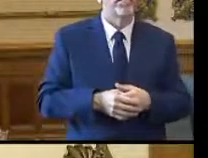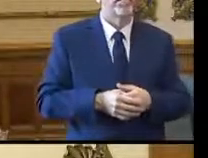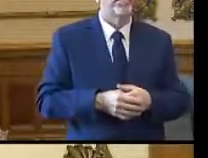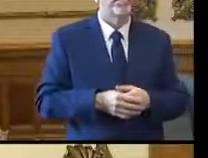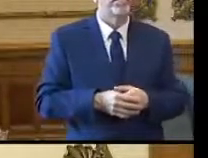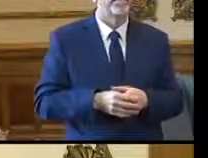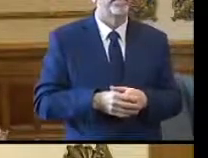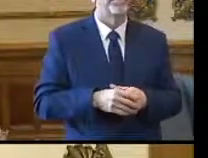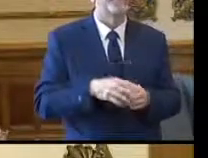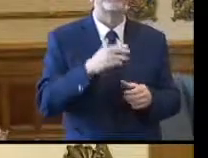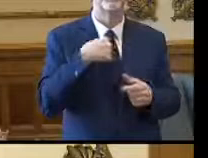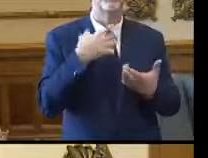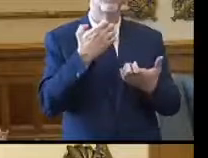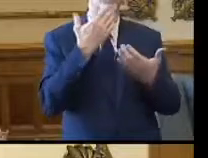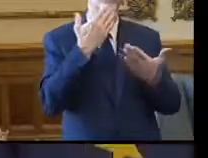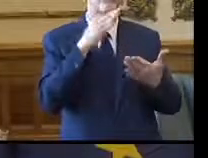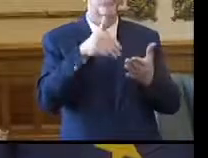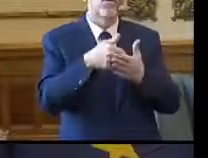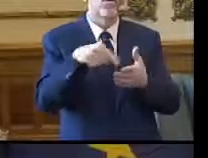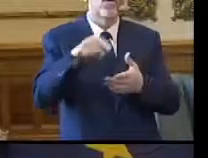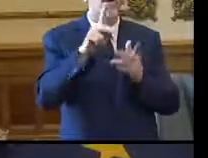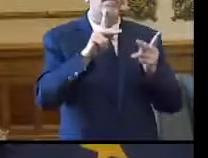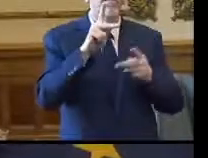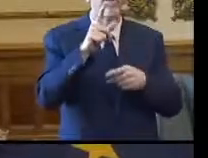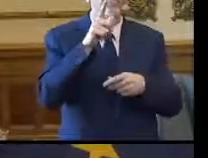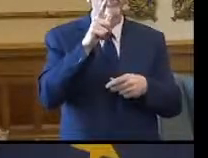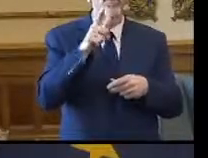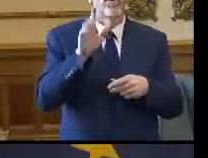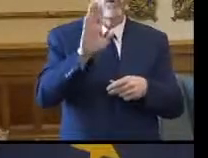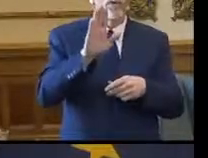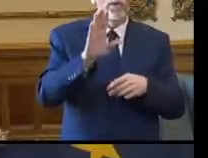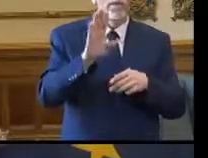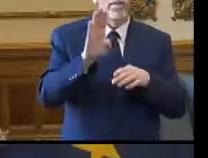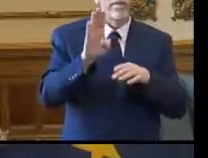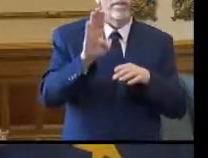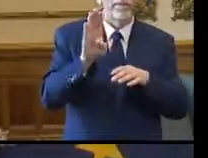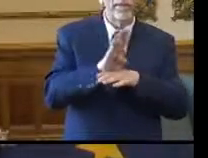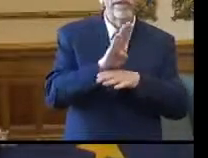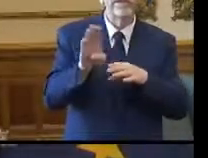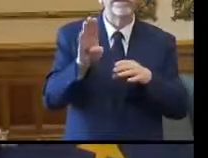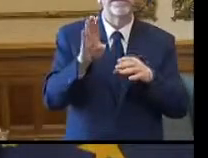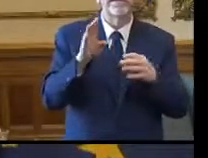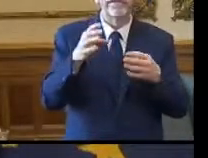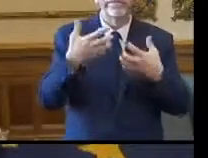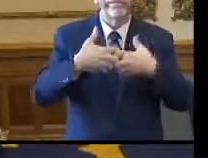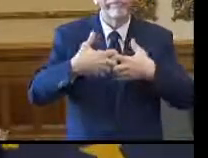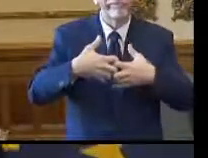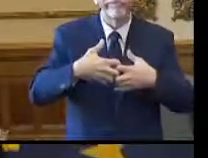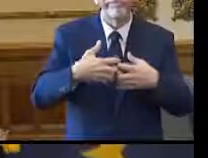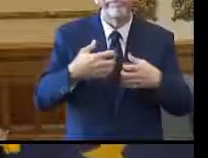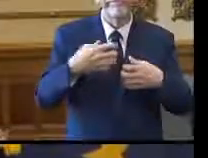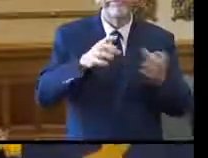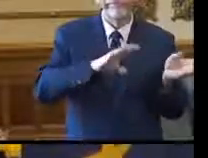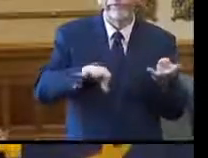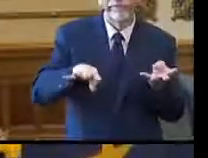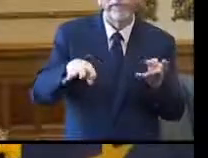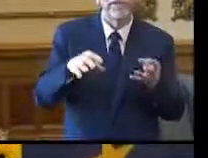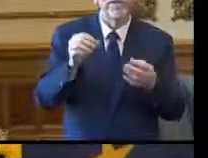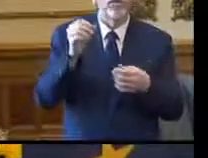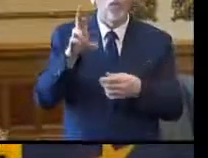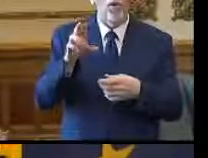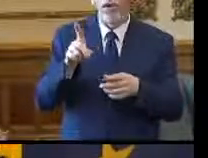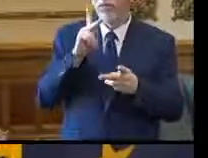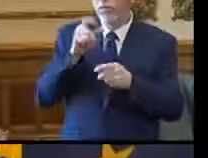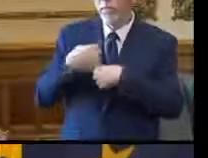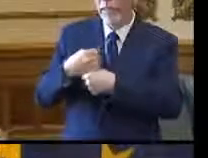you to all those Hoosiers converting their lines or their family rooms or